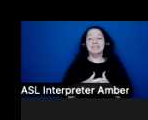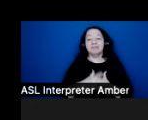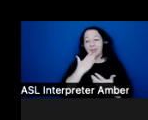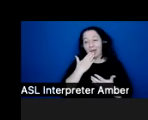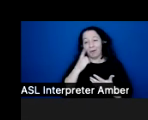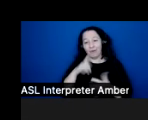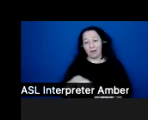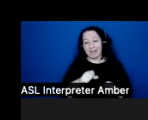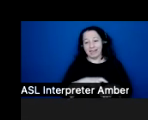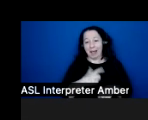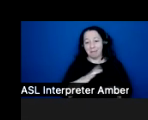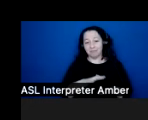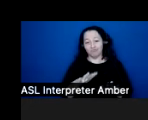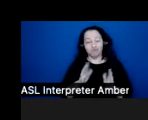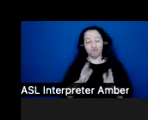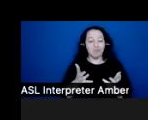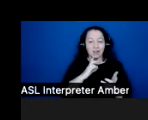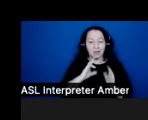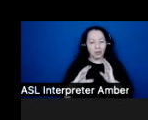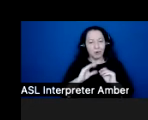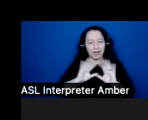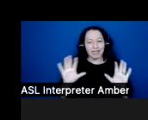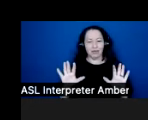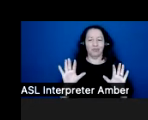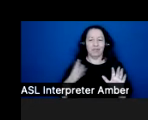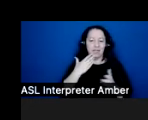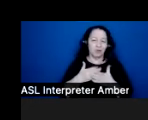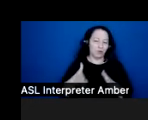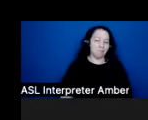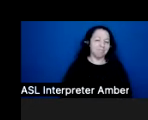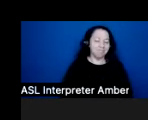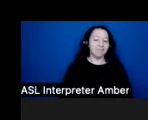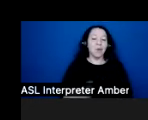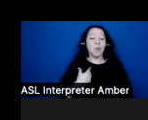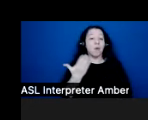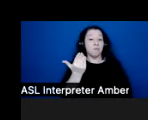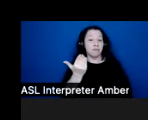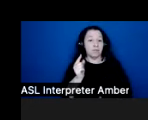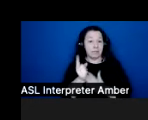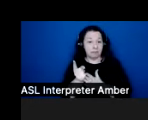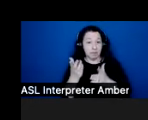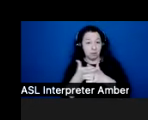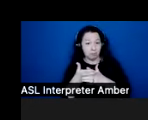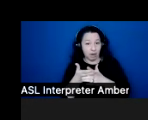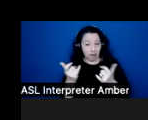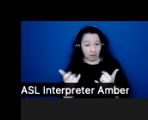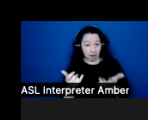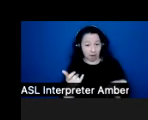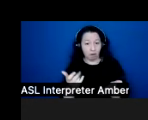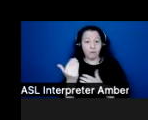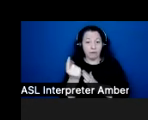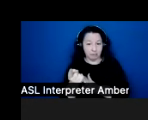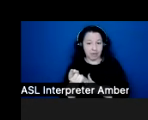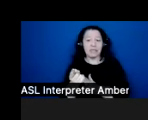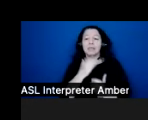Morgan, and communicating that in a good way. We have a 15-minute break. So please take